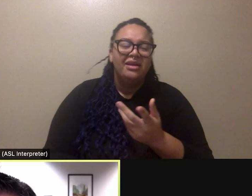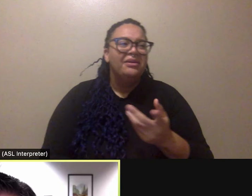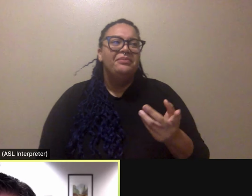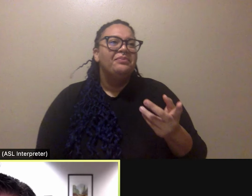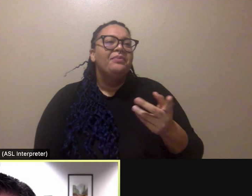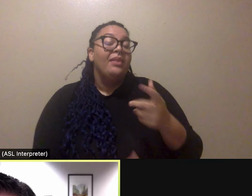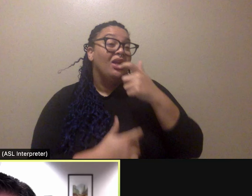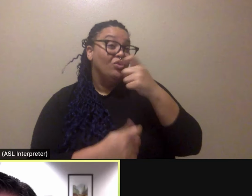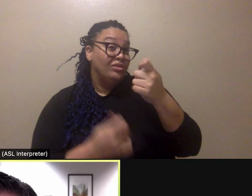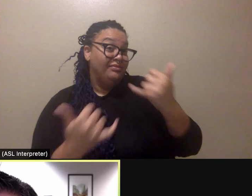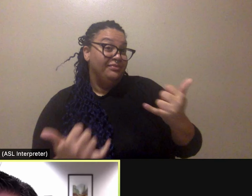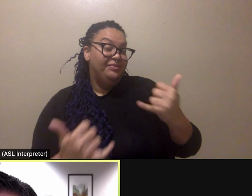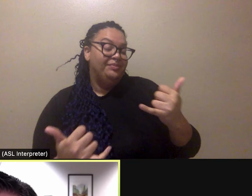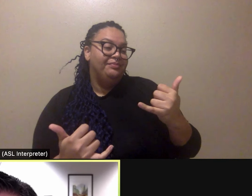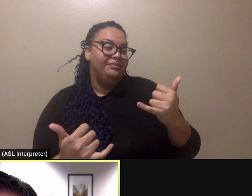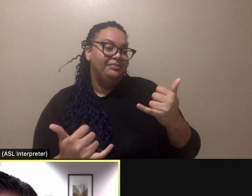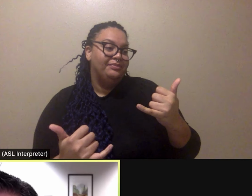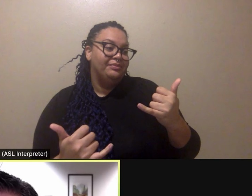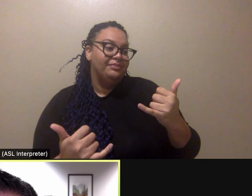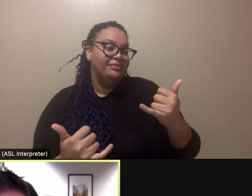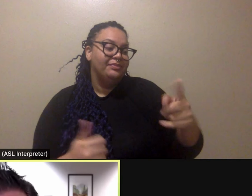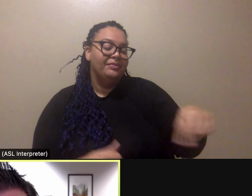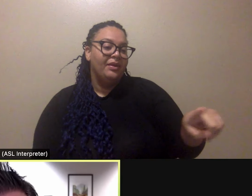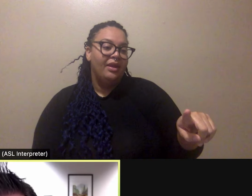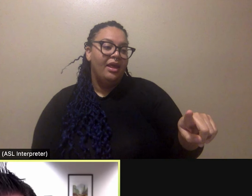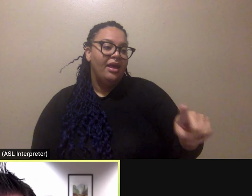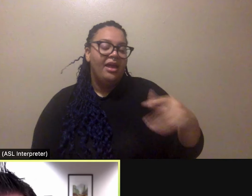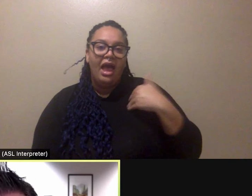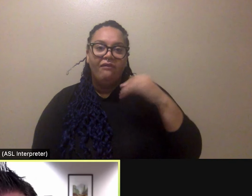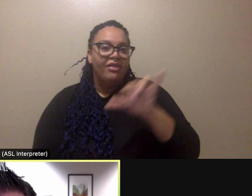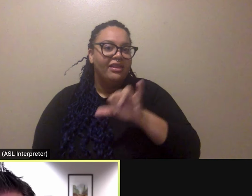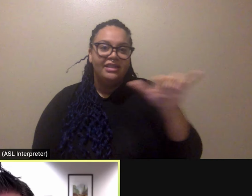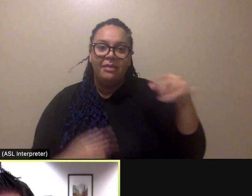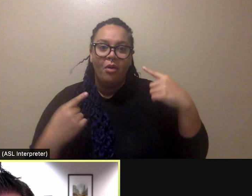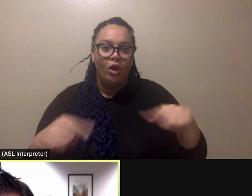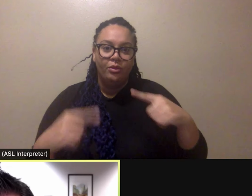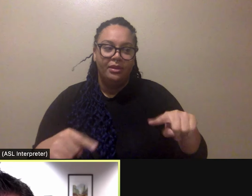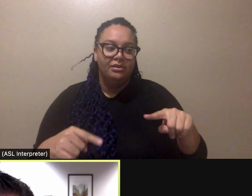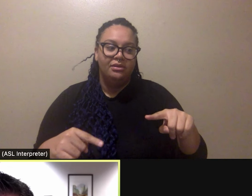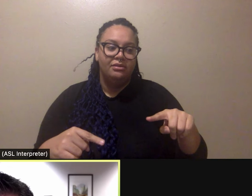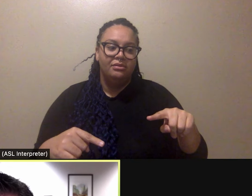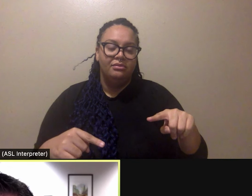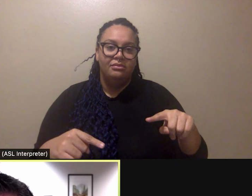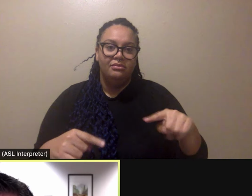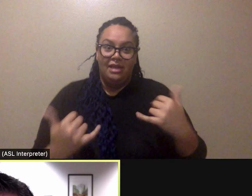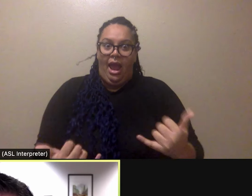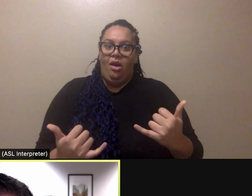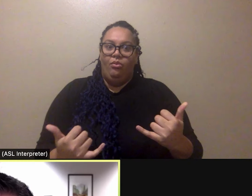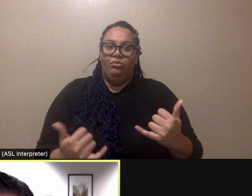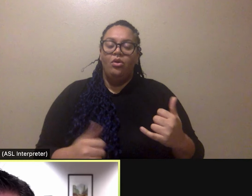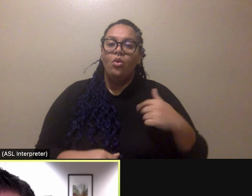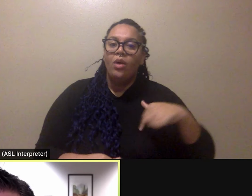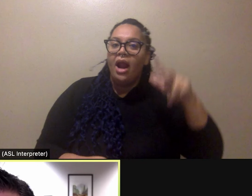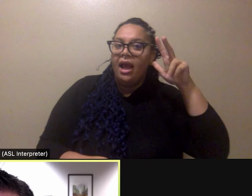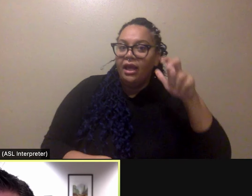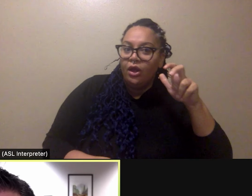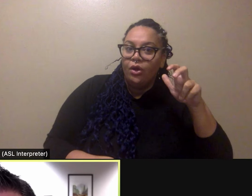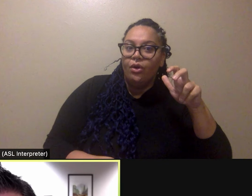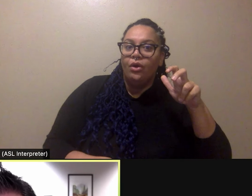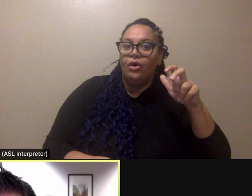it's interesting now, they had a lot of the same arguments that we have now. When I hear the arguments about the